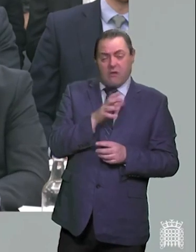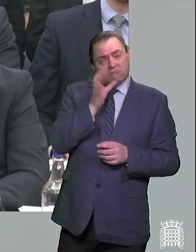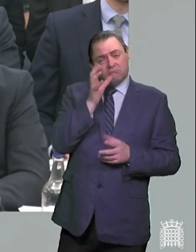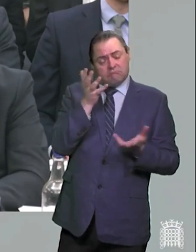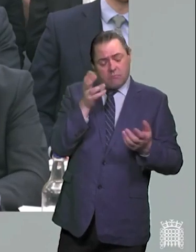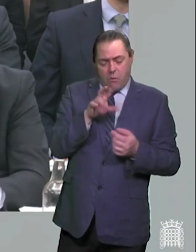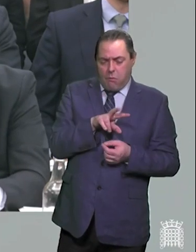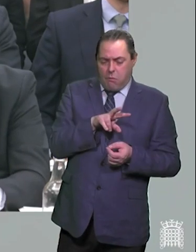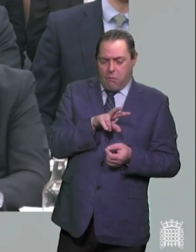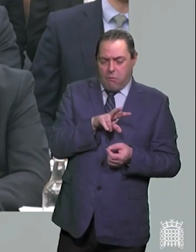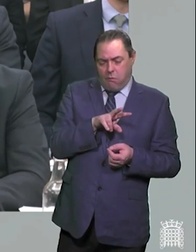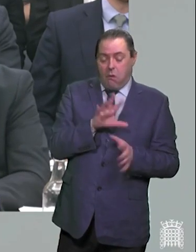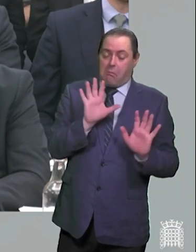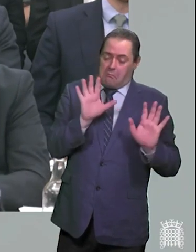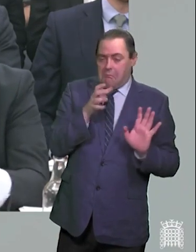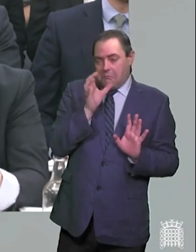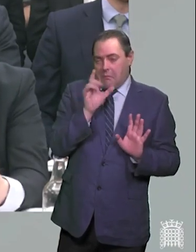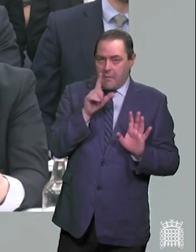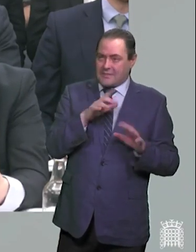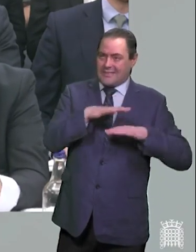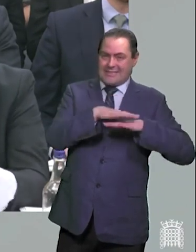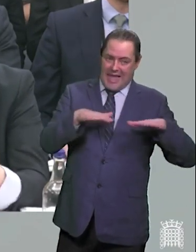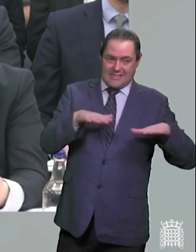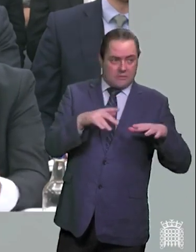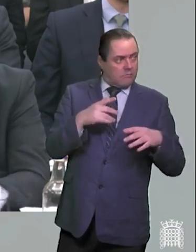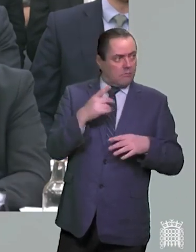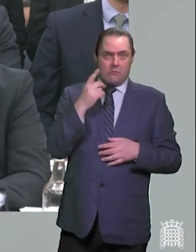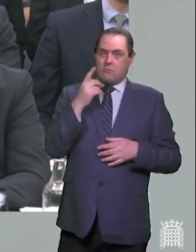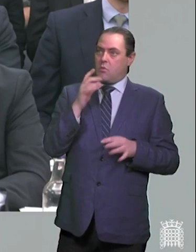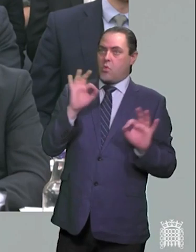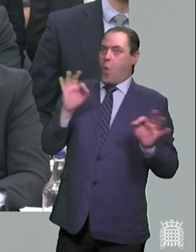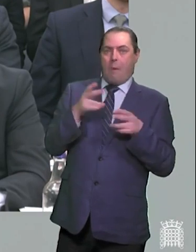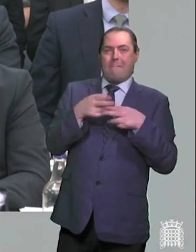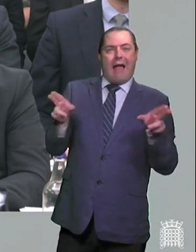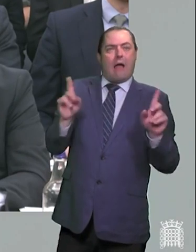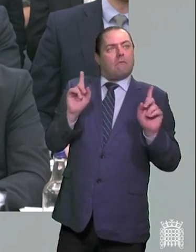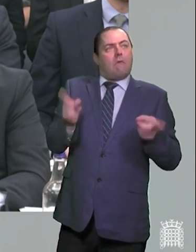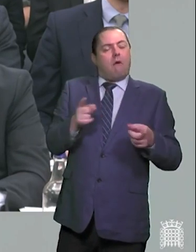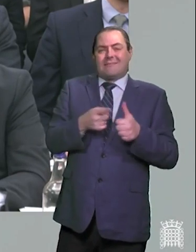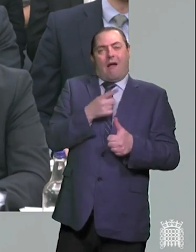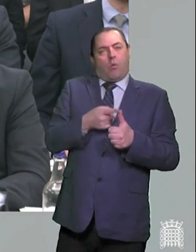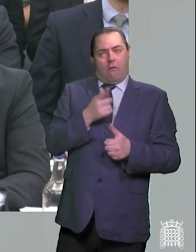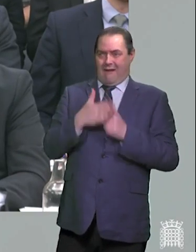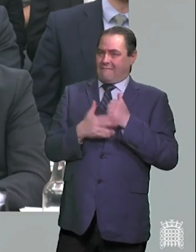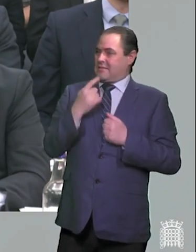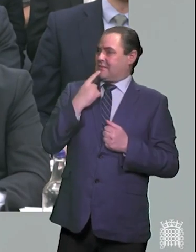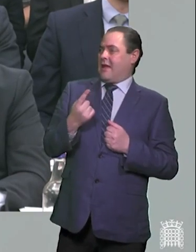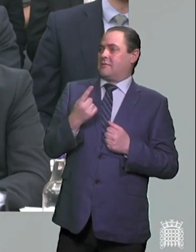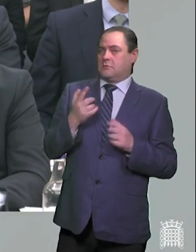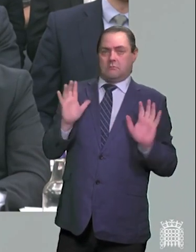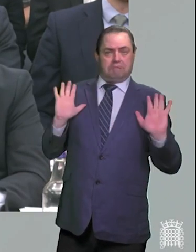drinking, admittedly, but that was not banned. That was under any of the either the rules or the guidance. It was